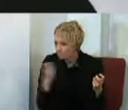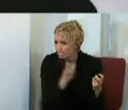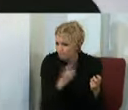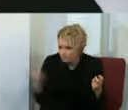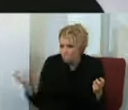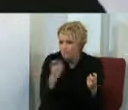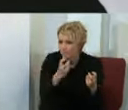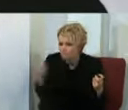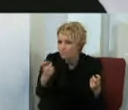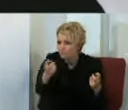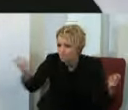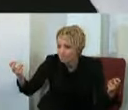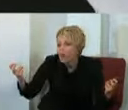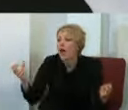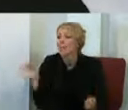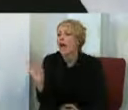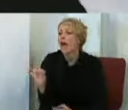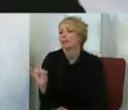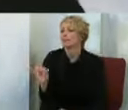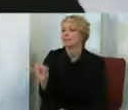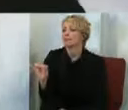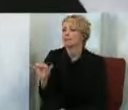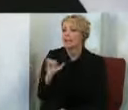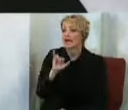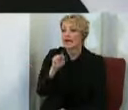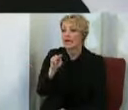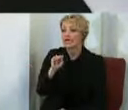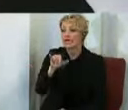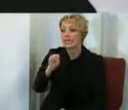It is, and you are with us.